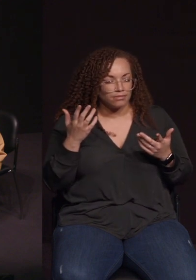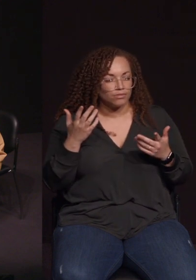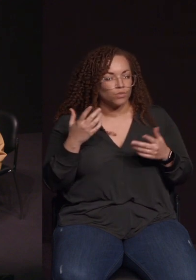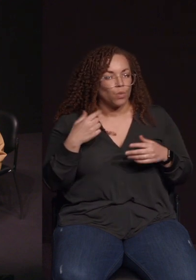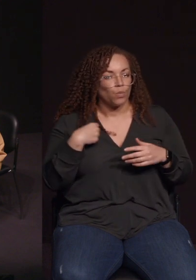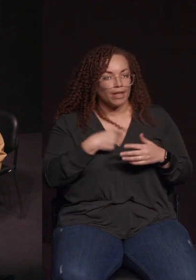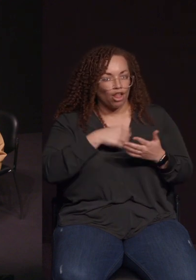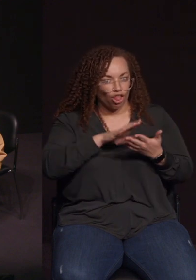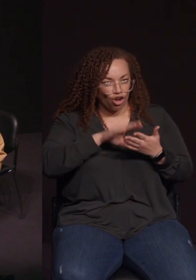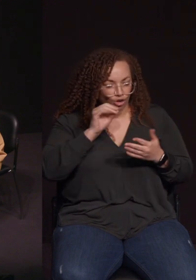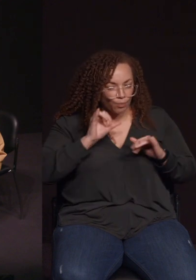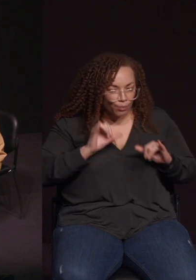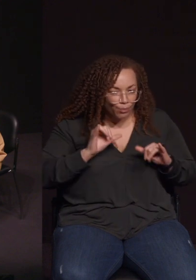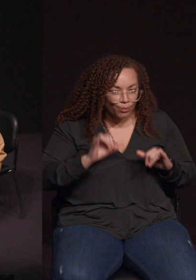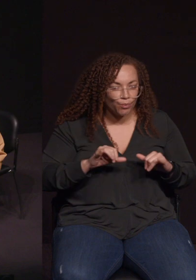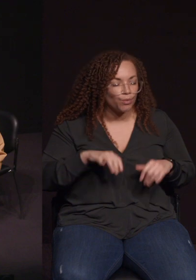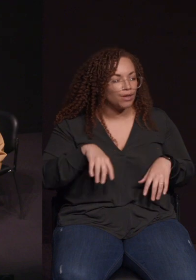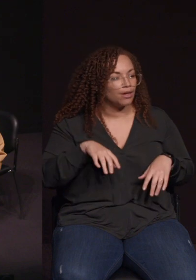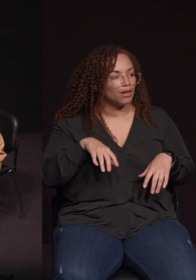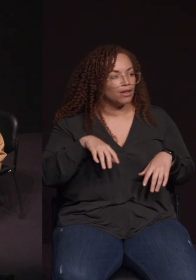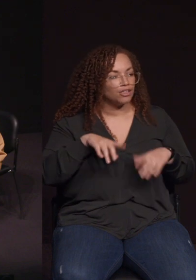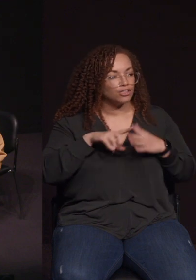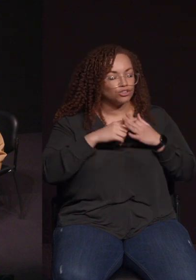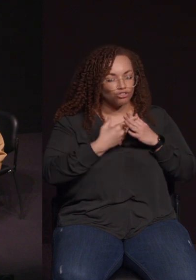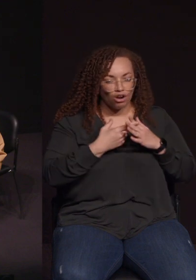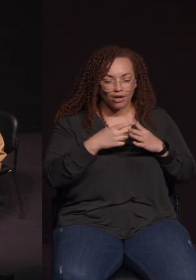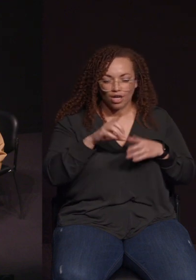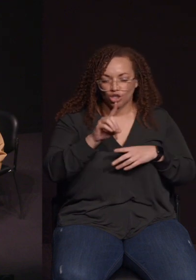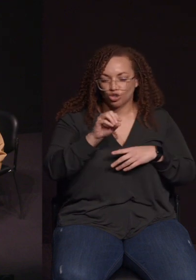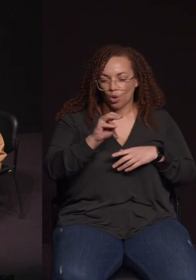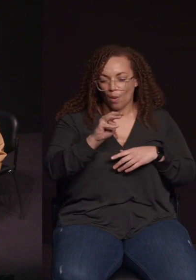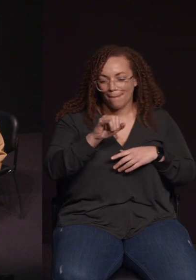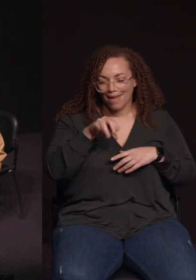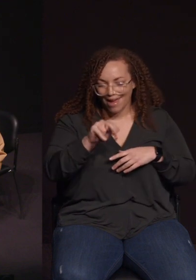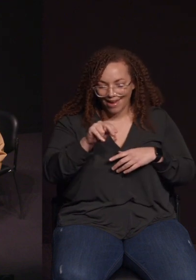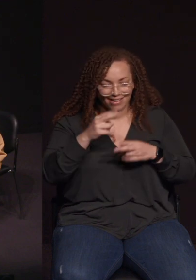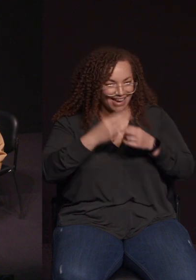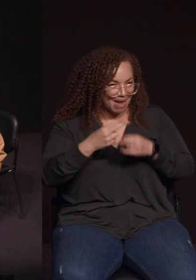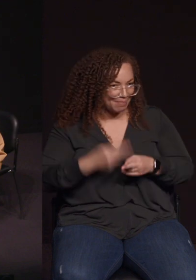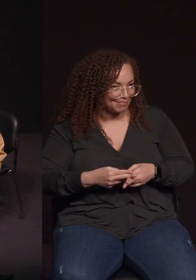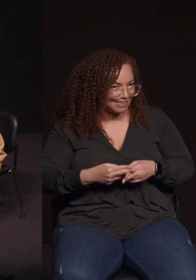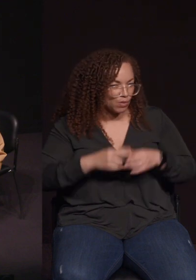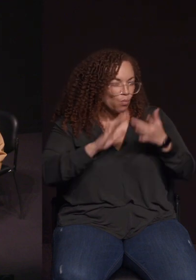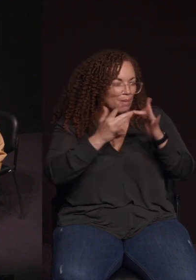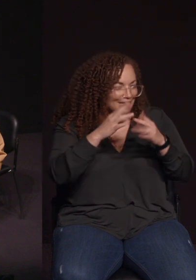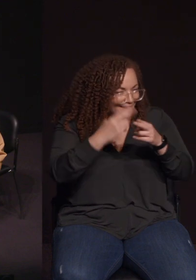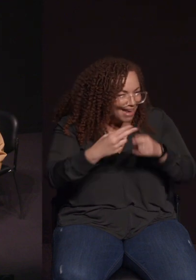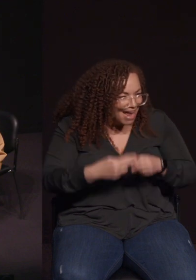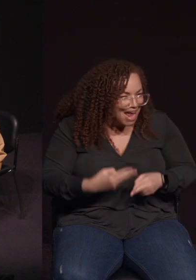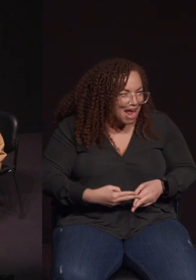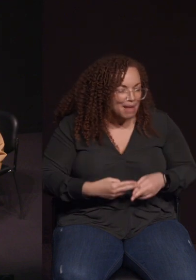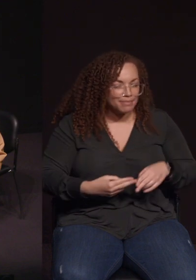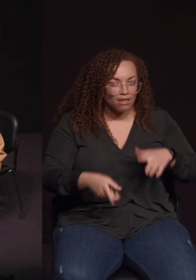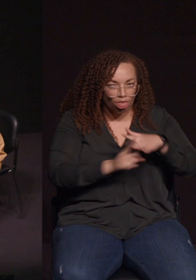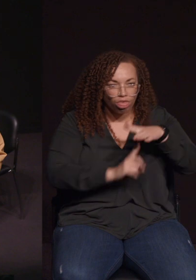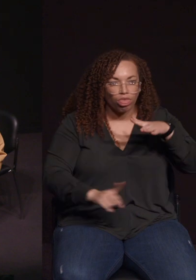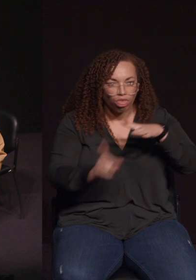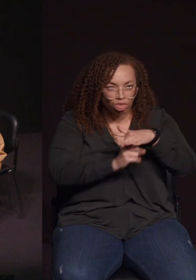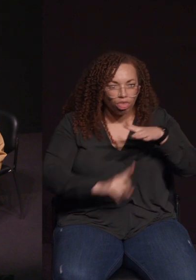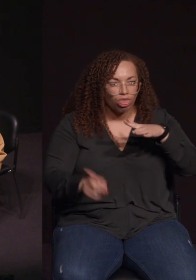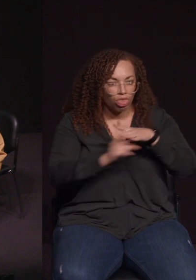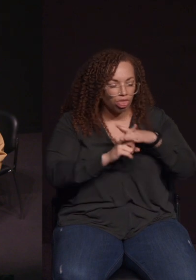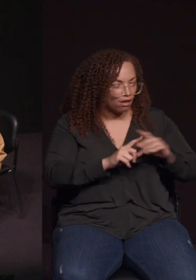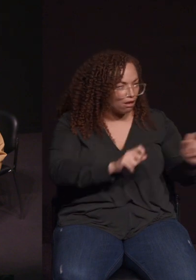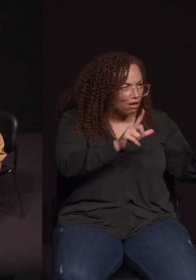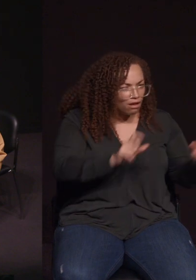names and stuff like that, names and Mike's names, and come to find out these things had already been bought.